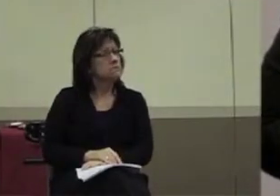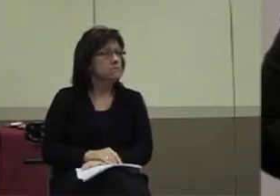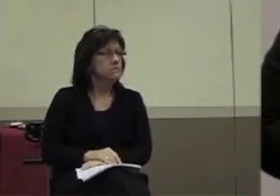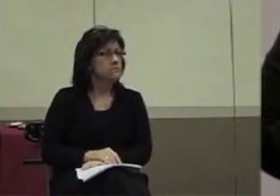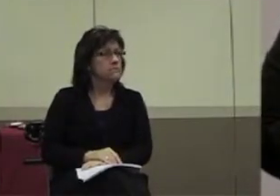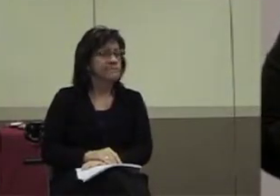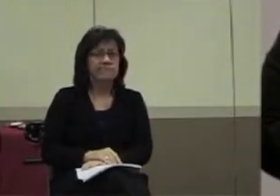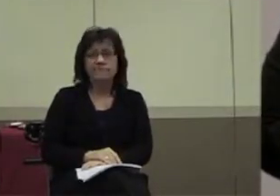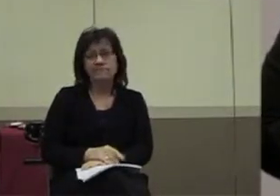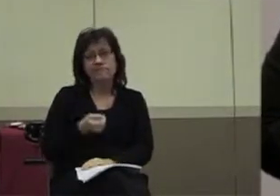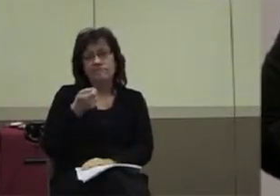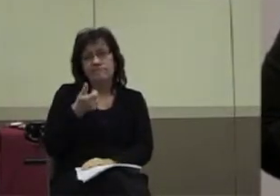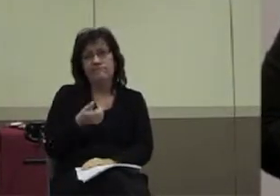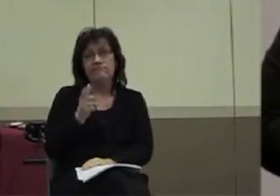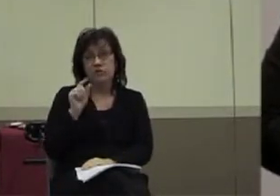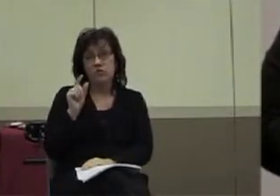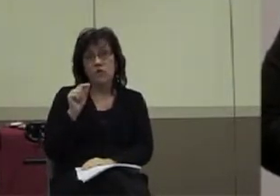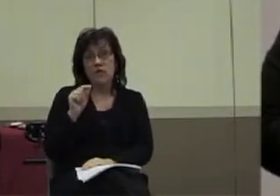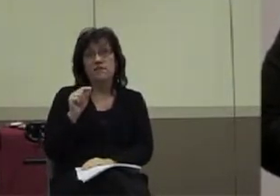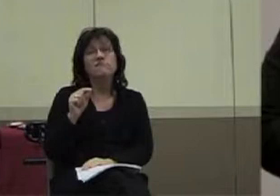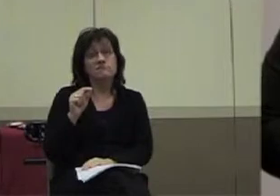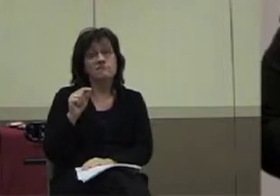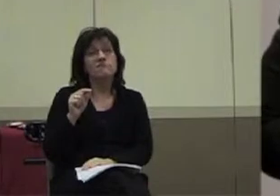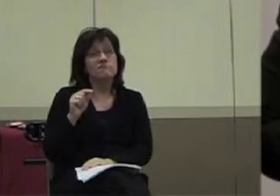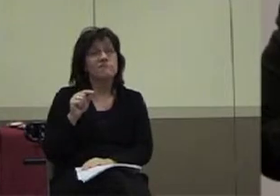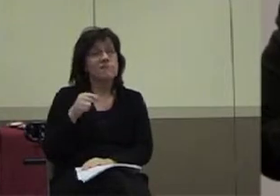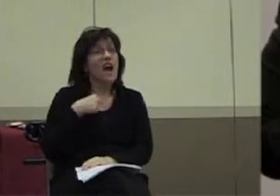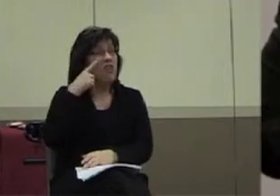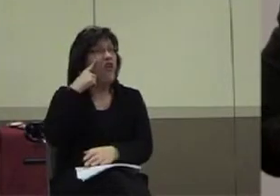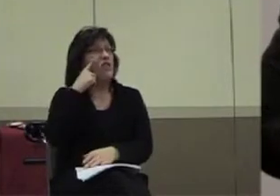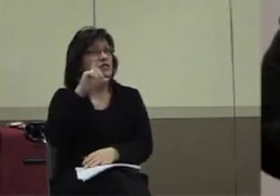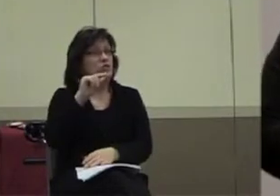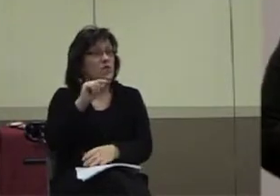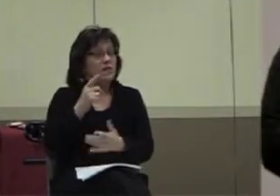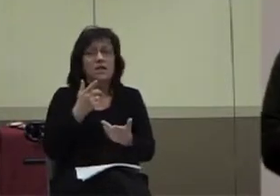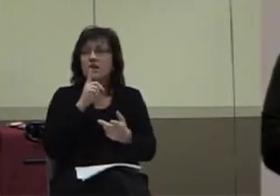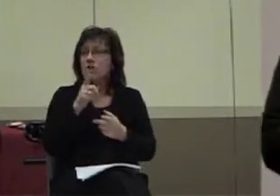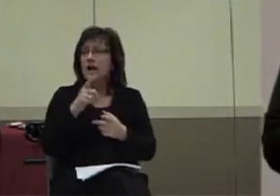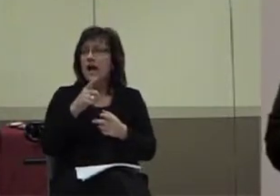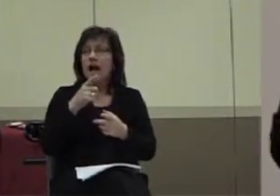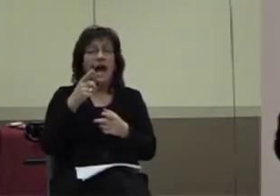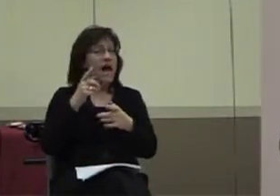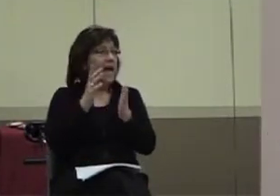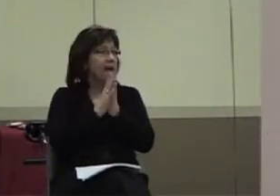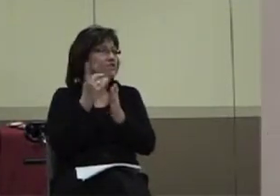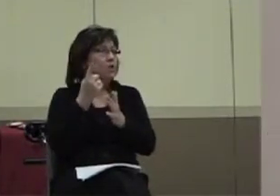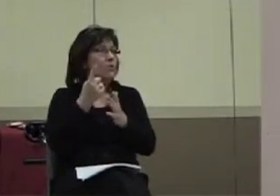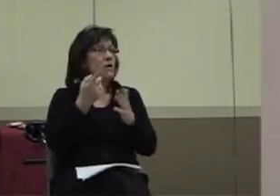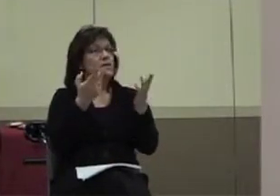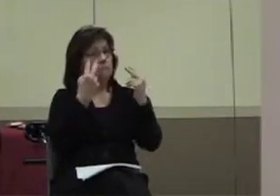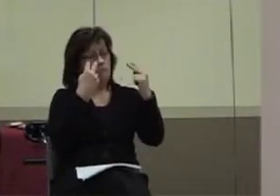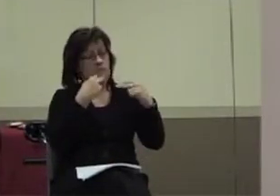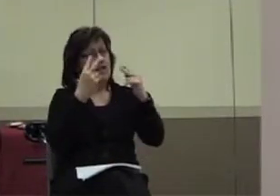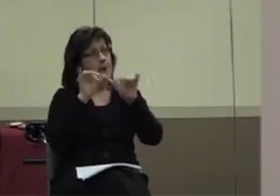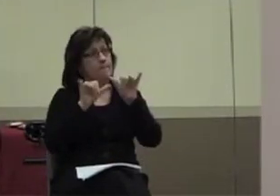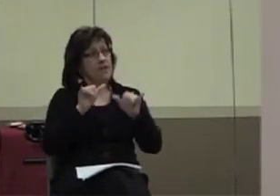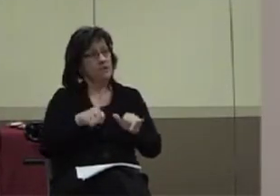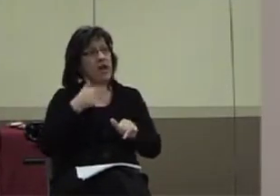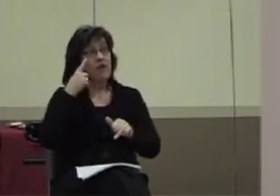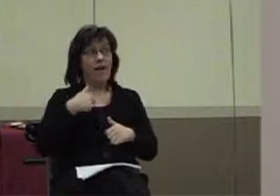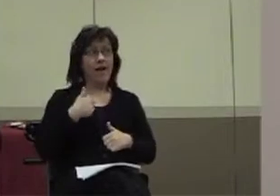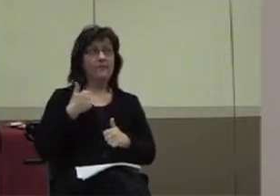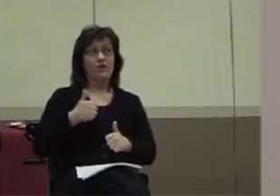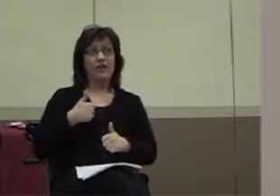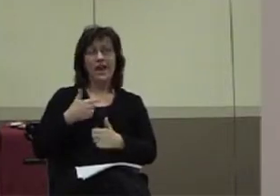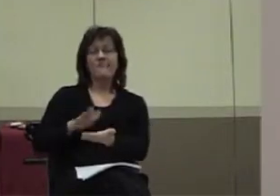very often. 20? Yeah, that's what I thought. I actually had somebody measure me because I thought, oh, I'm good at that. I wasn't